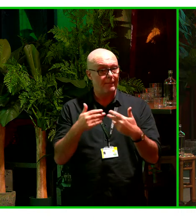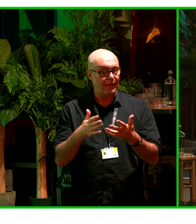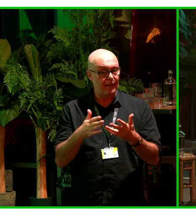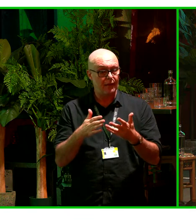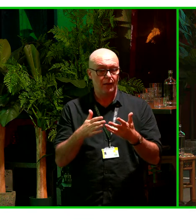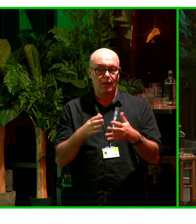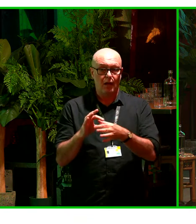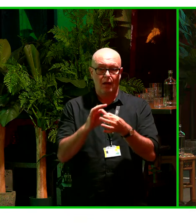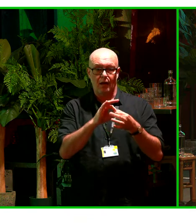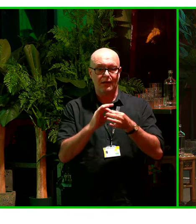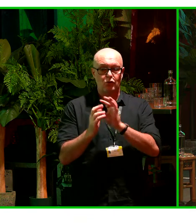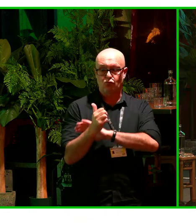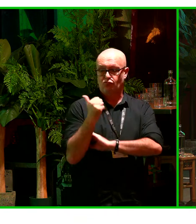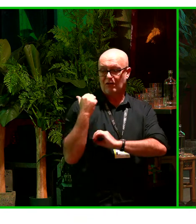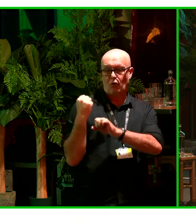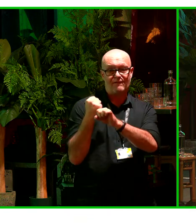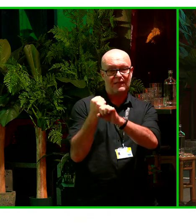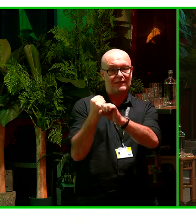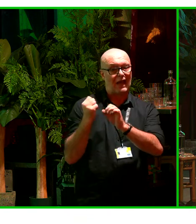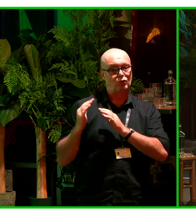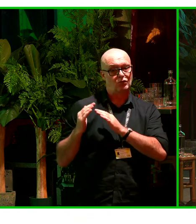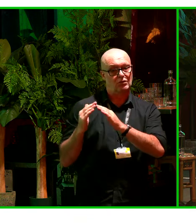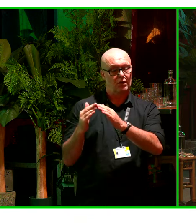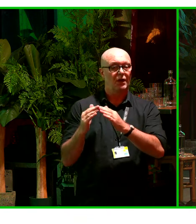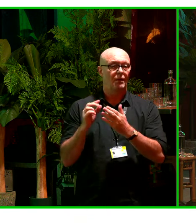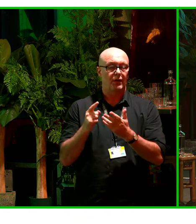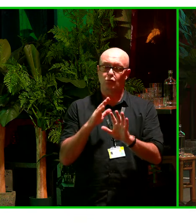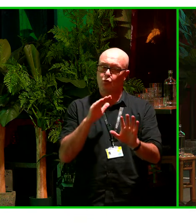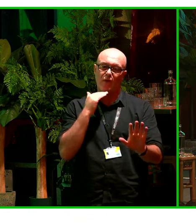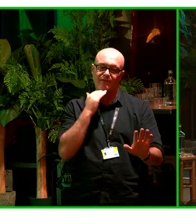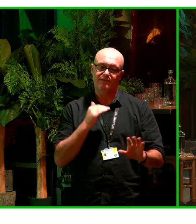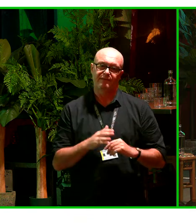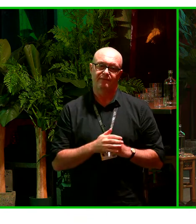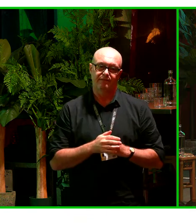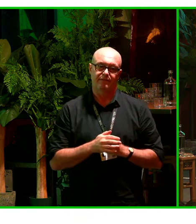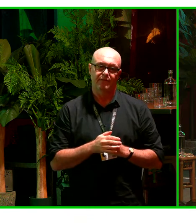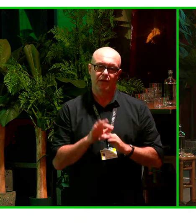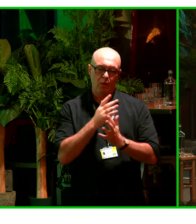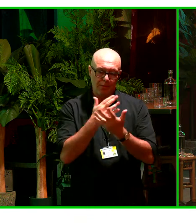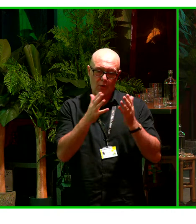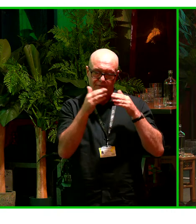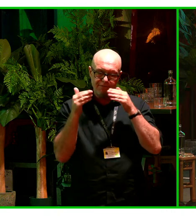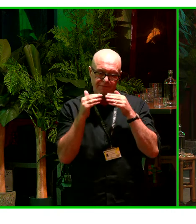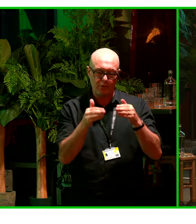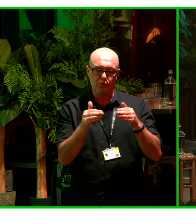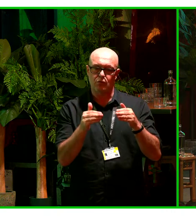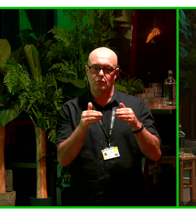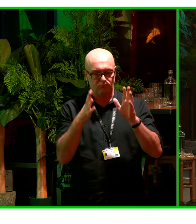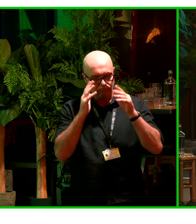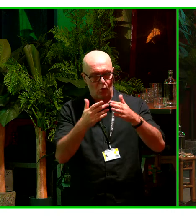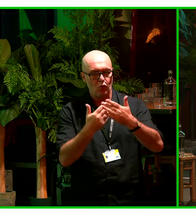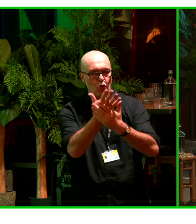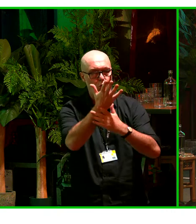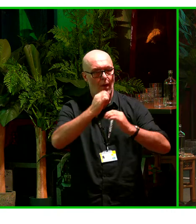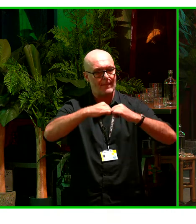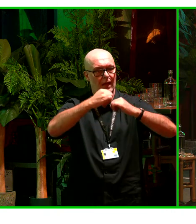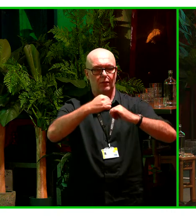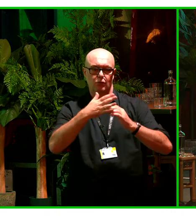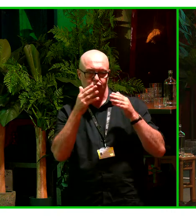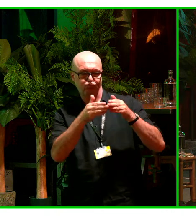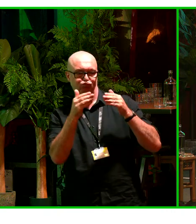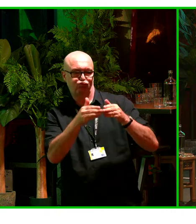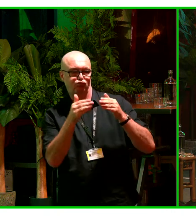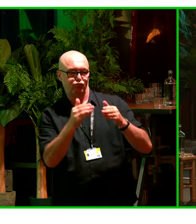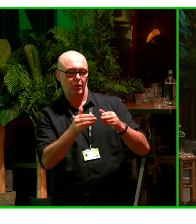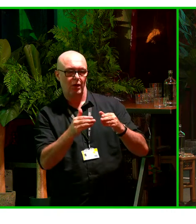retrofit. However, it's not enough. A lot of focus has been on new builds. To be honest,